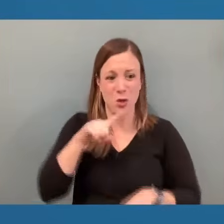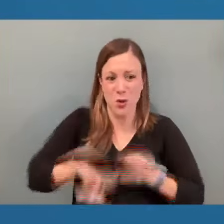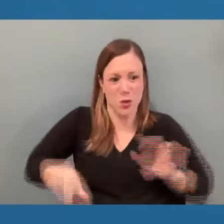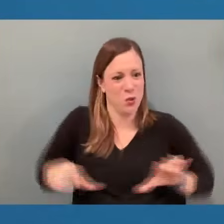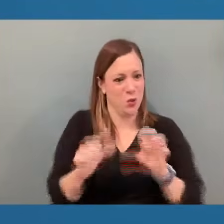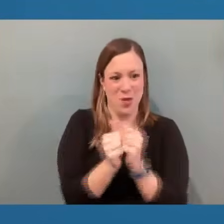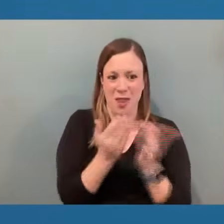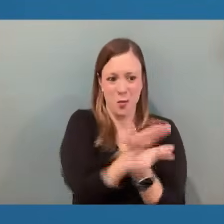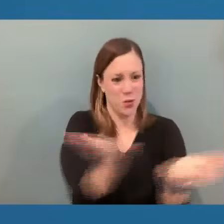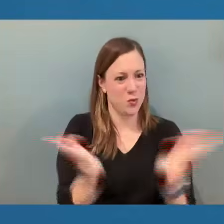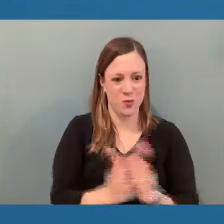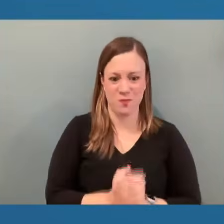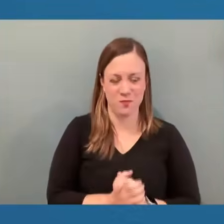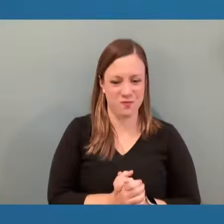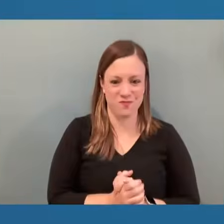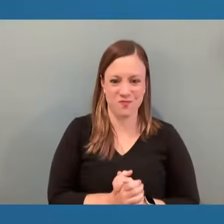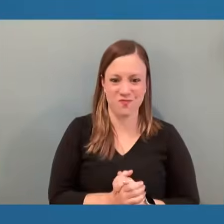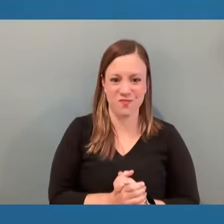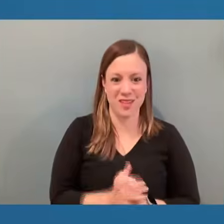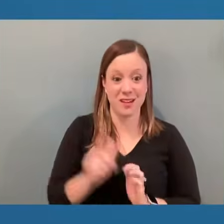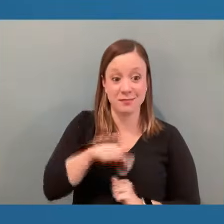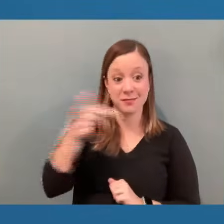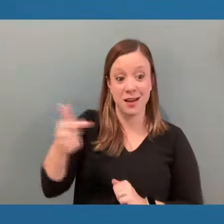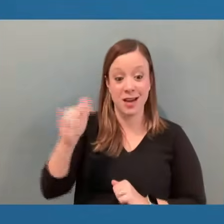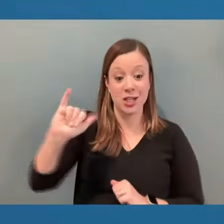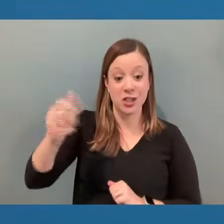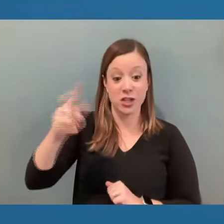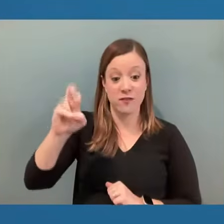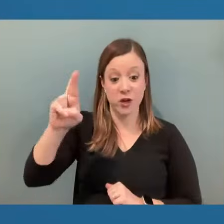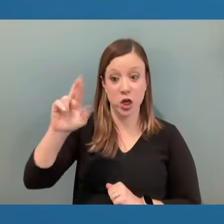Now I'll turn this over to Jennifer Jones-Austin.